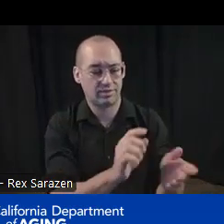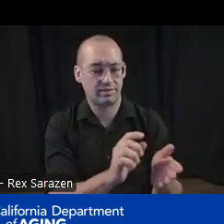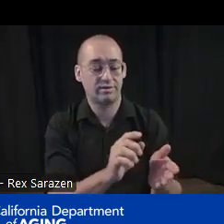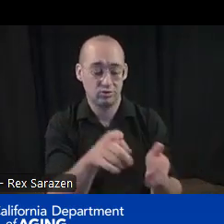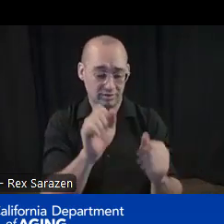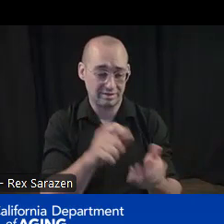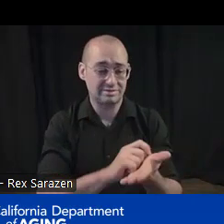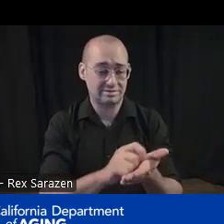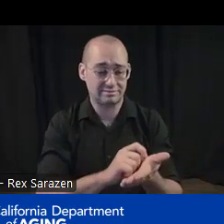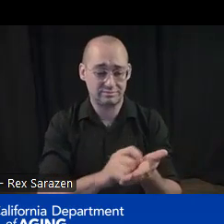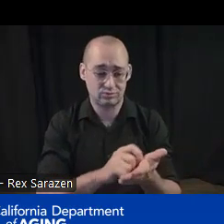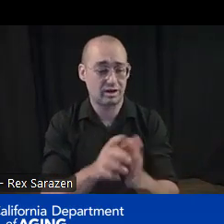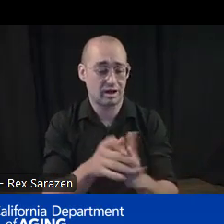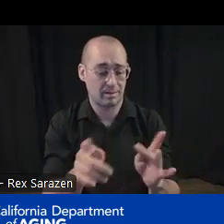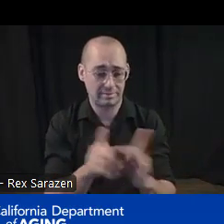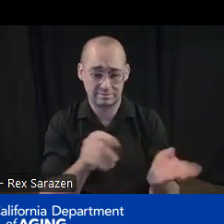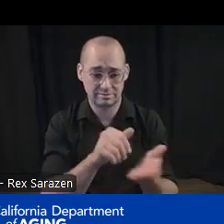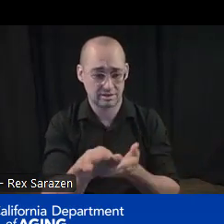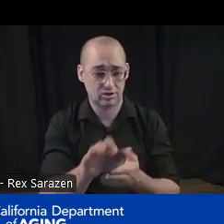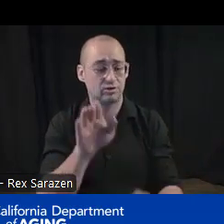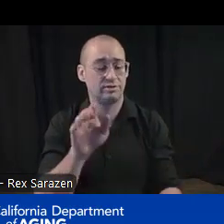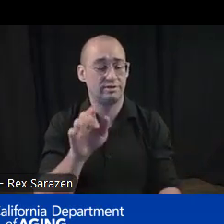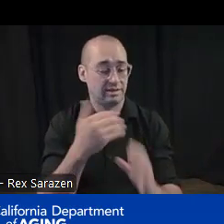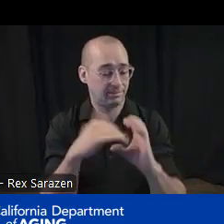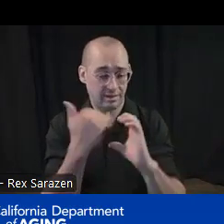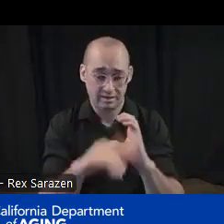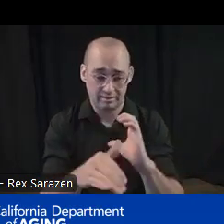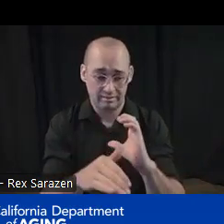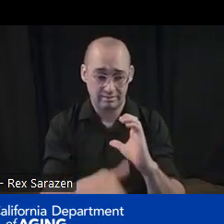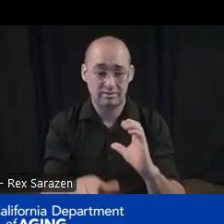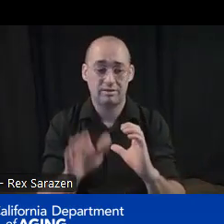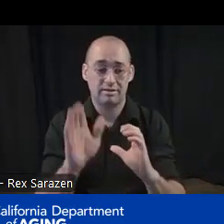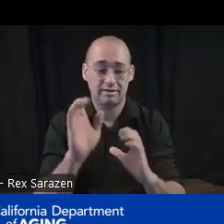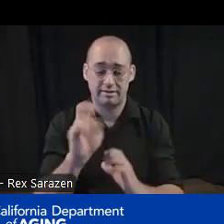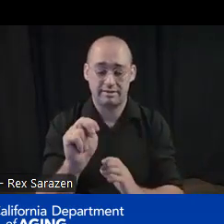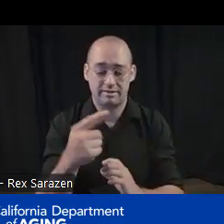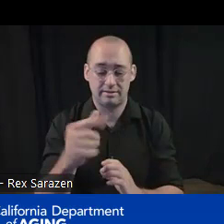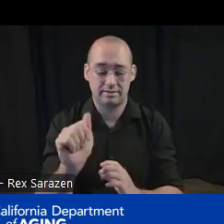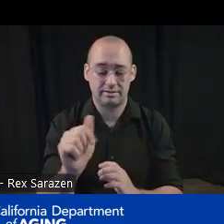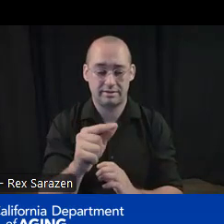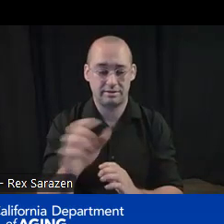We would appreciate those to our Engage email box at engage,